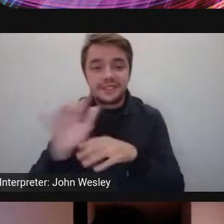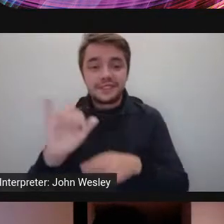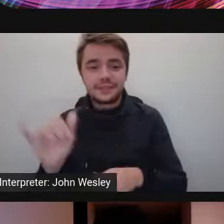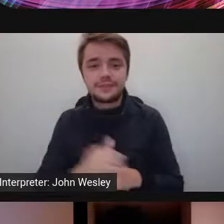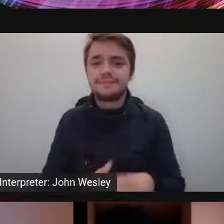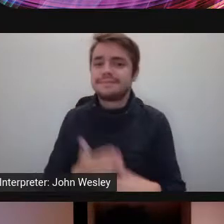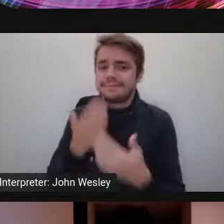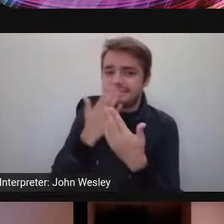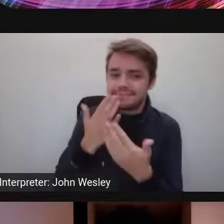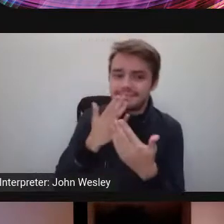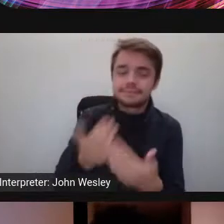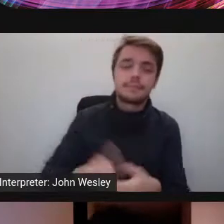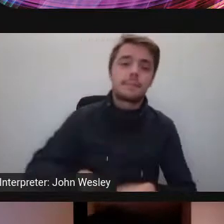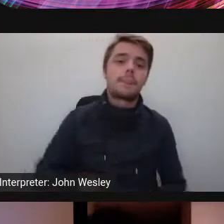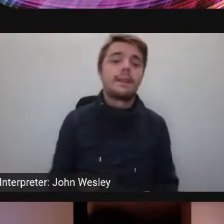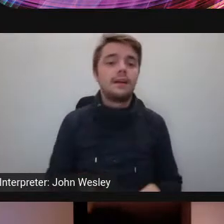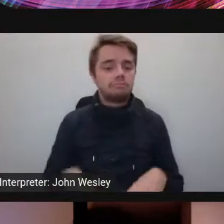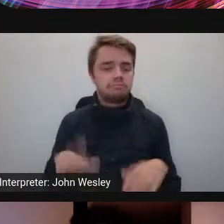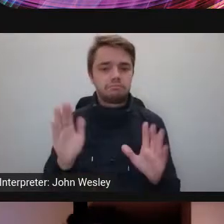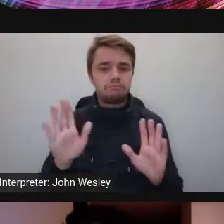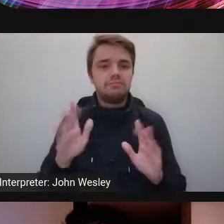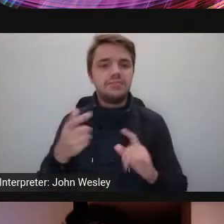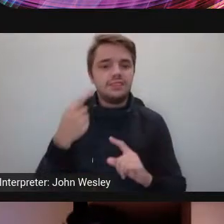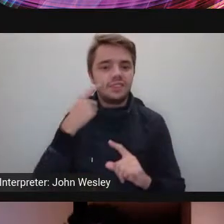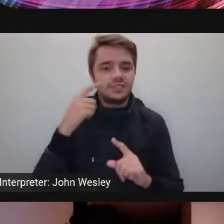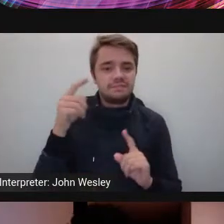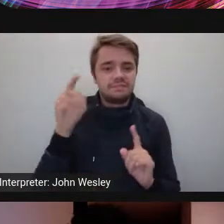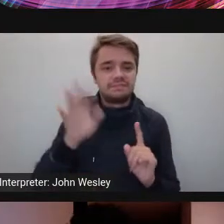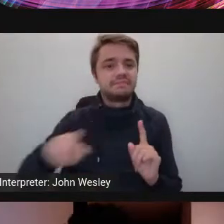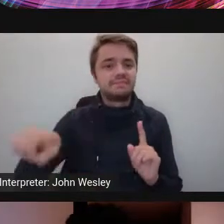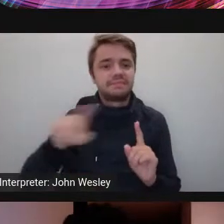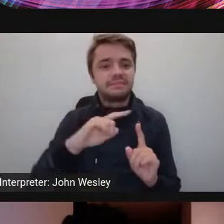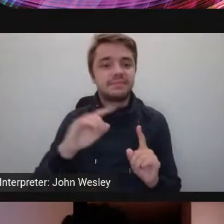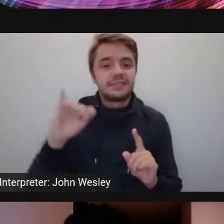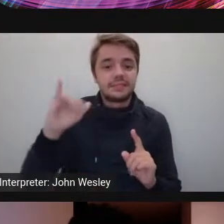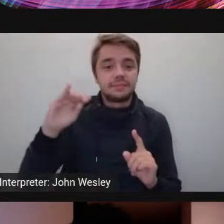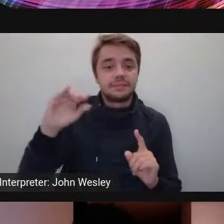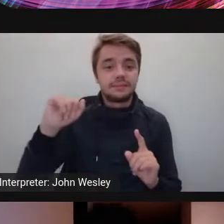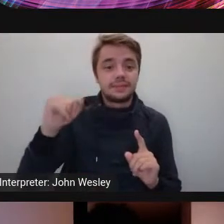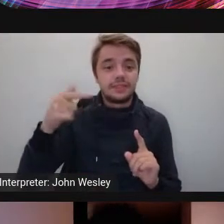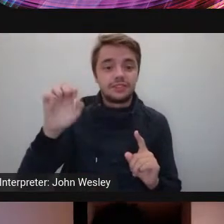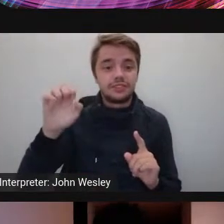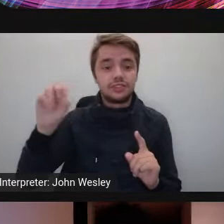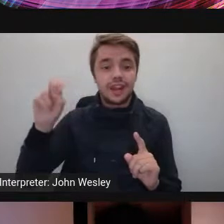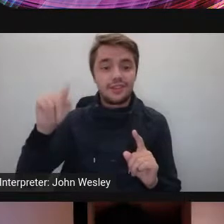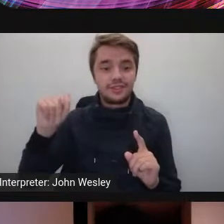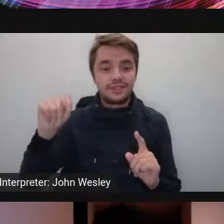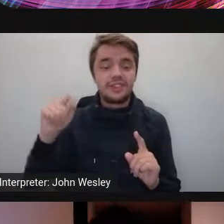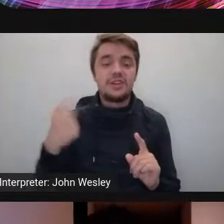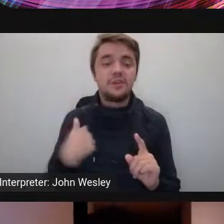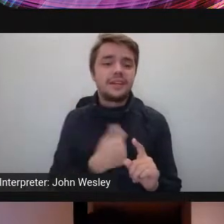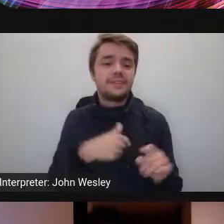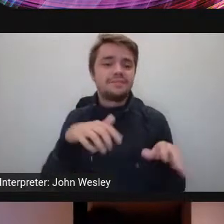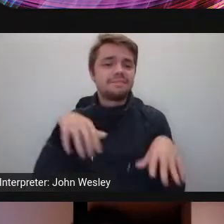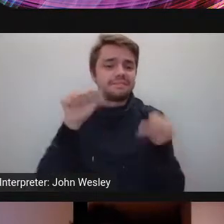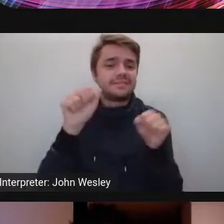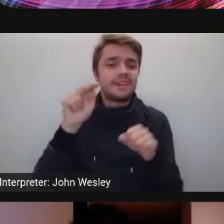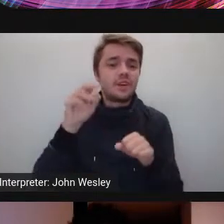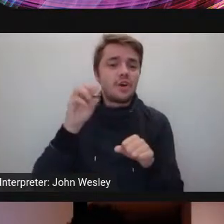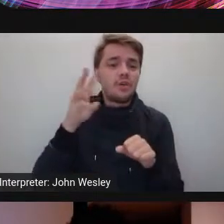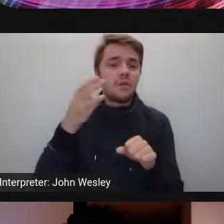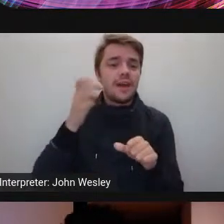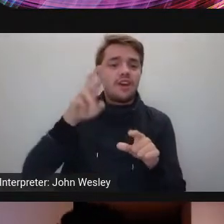Just for everyone's knowledge, that ImageOut had Nowhere before it got really famous.